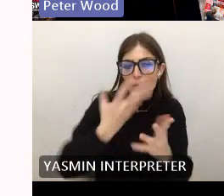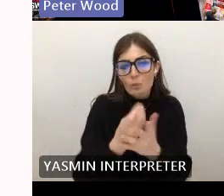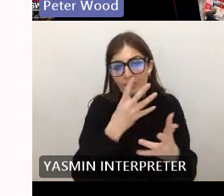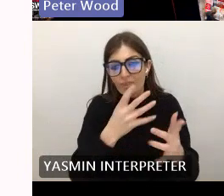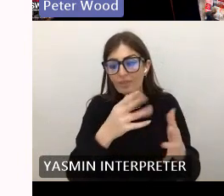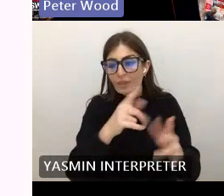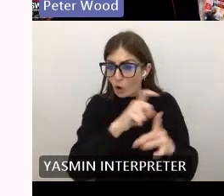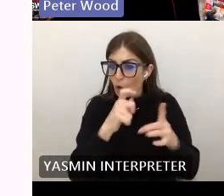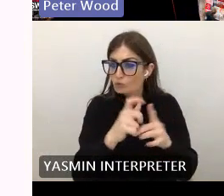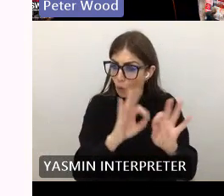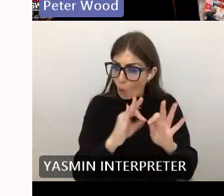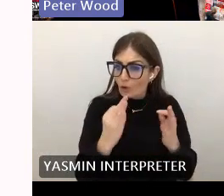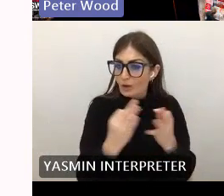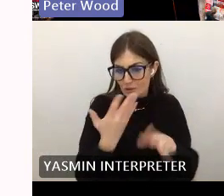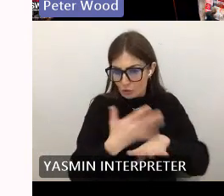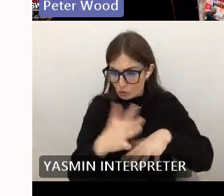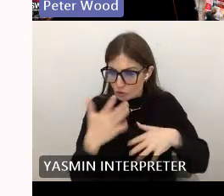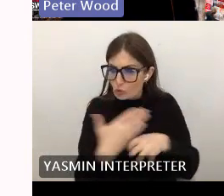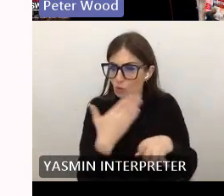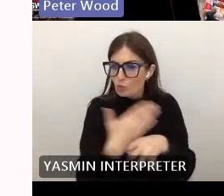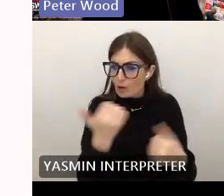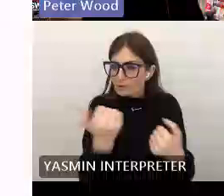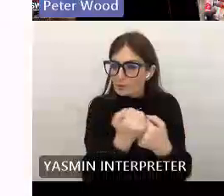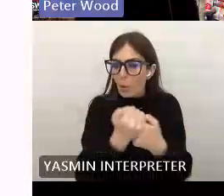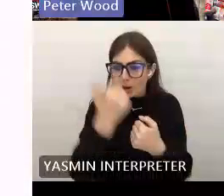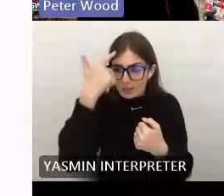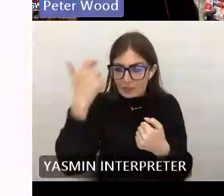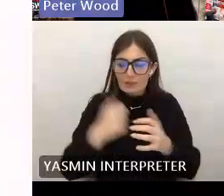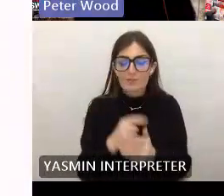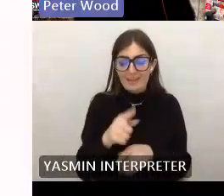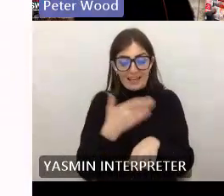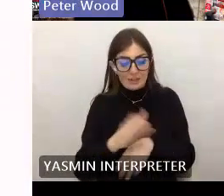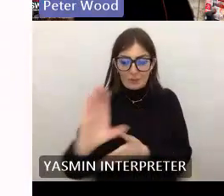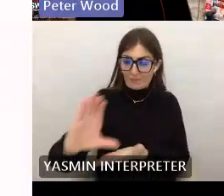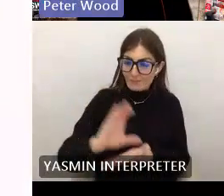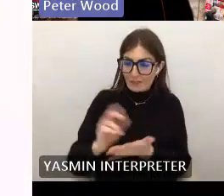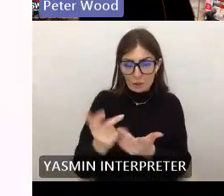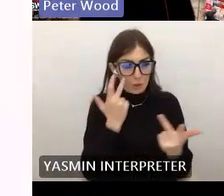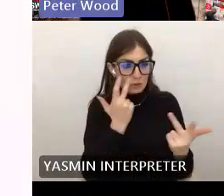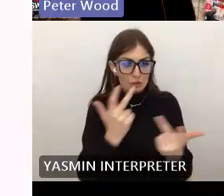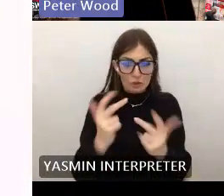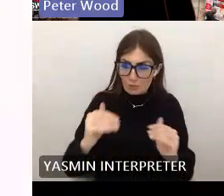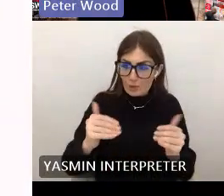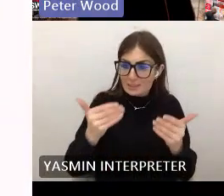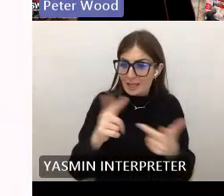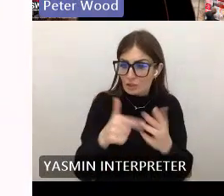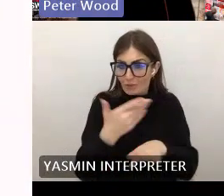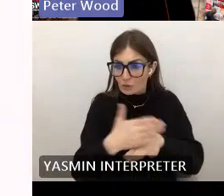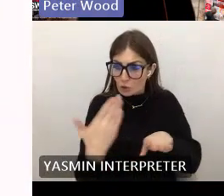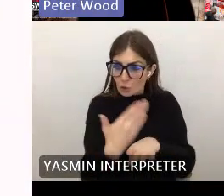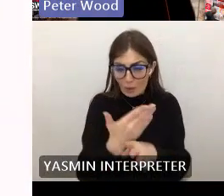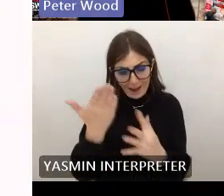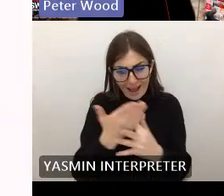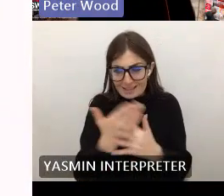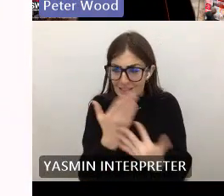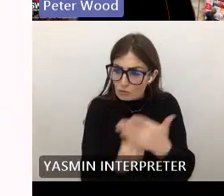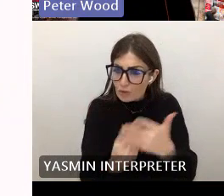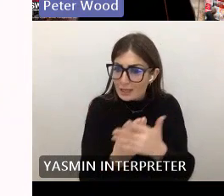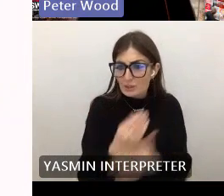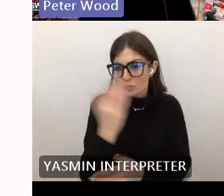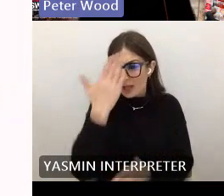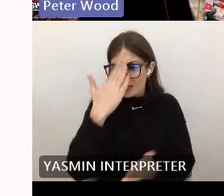to support their new work initiatives. The funding will enable the creation and presentation of new work and access the resources and expertise